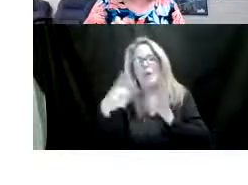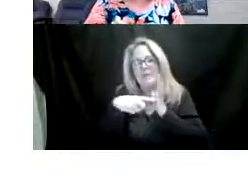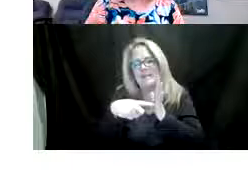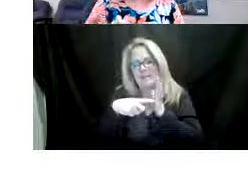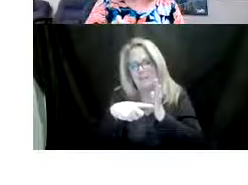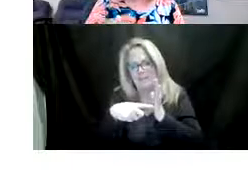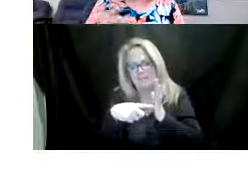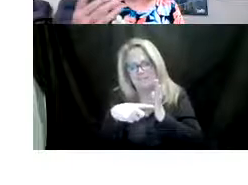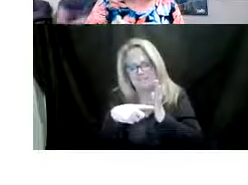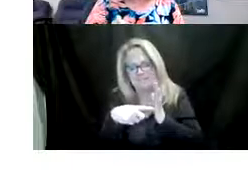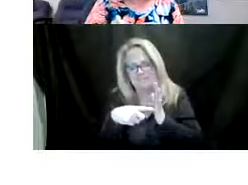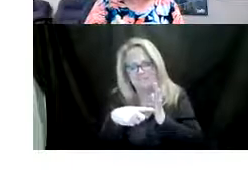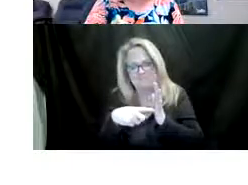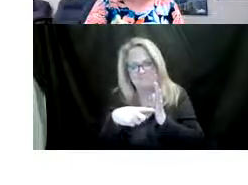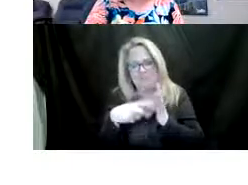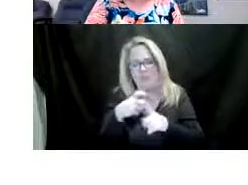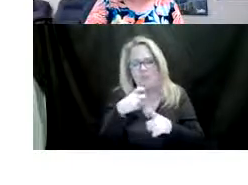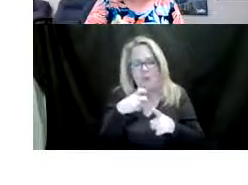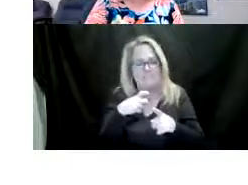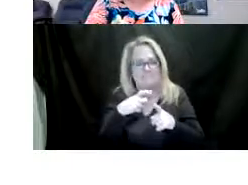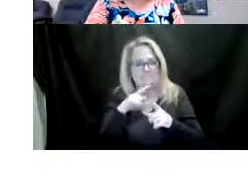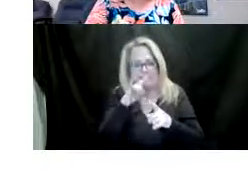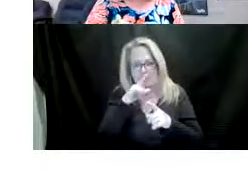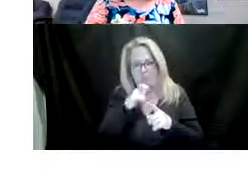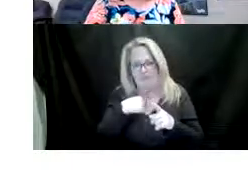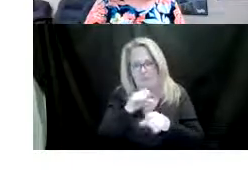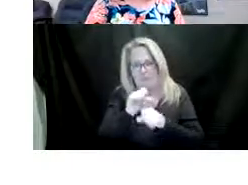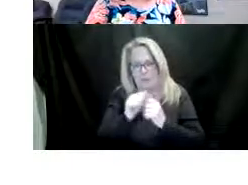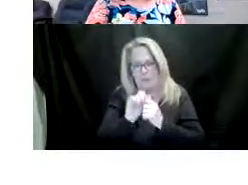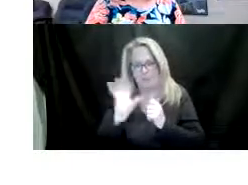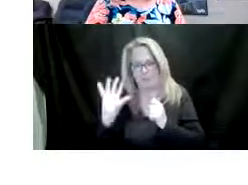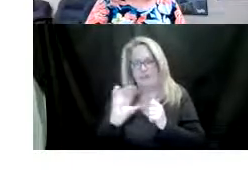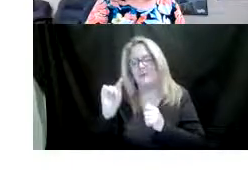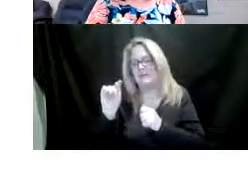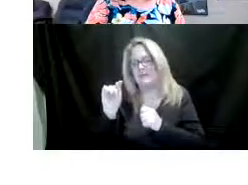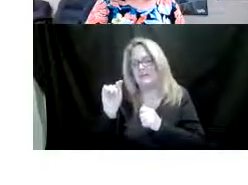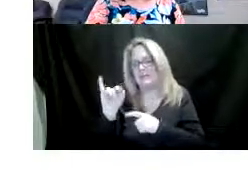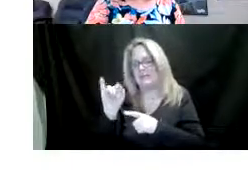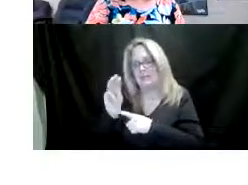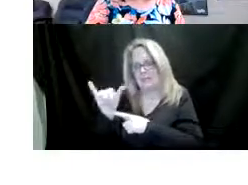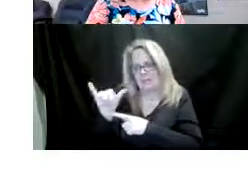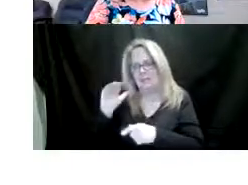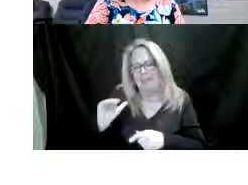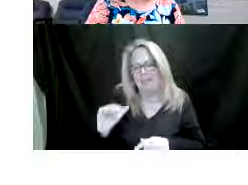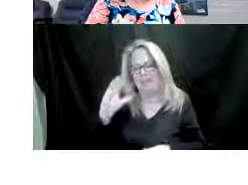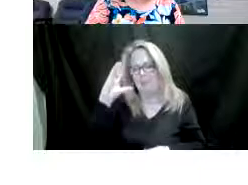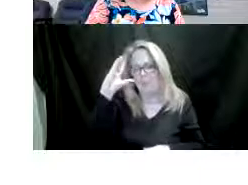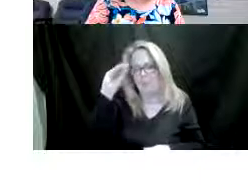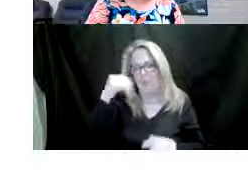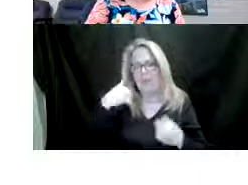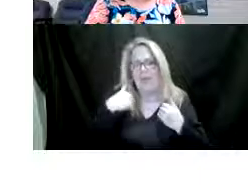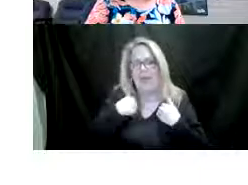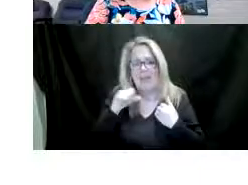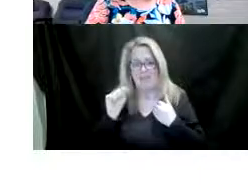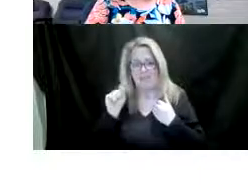you here from kids that I have worked with was Timmy. Timmy was a little guy who had a stroke in